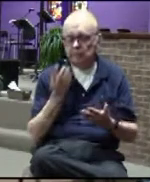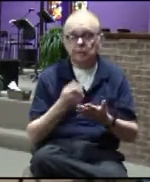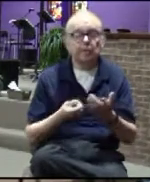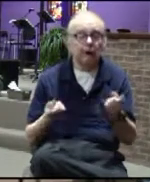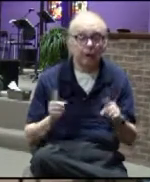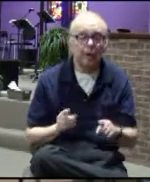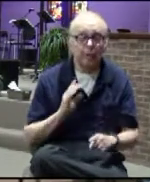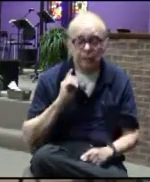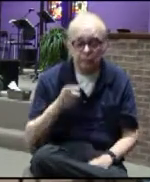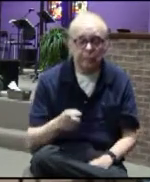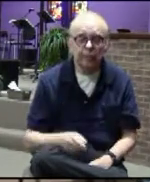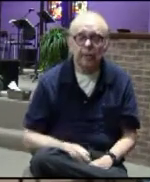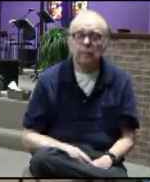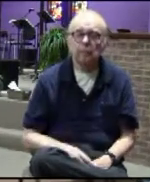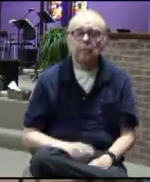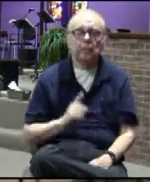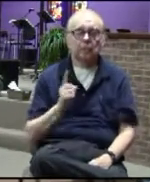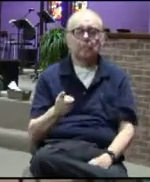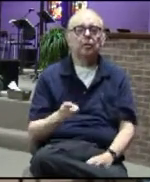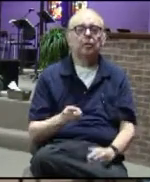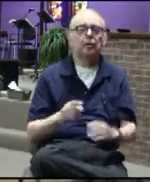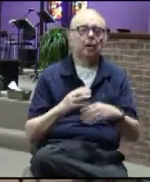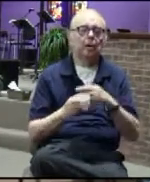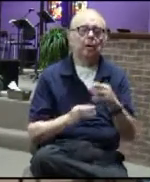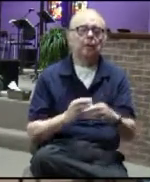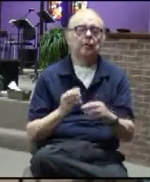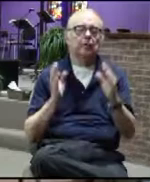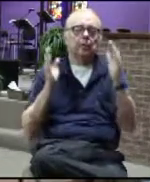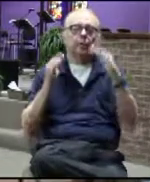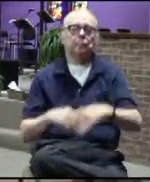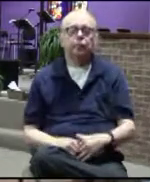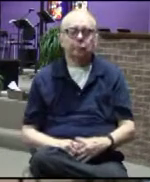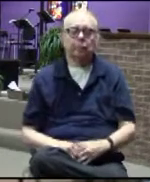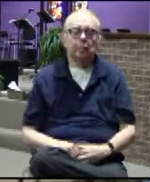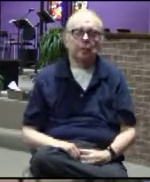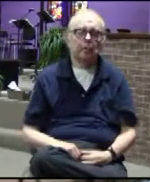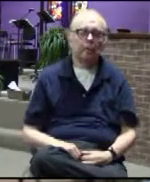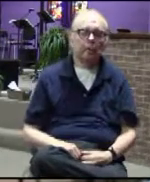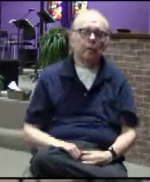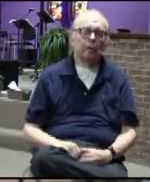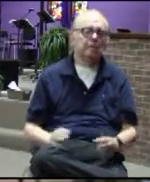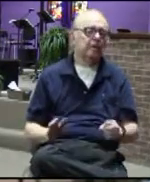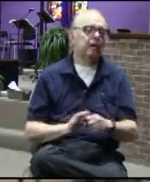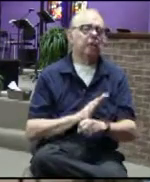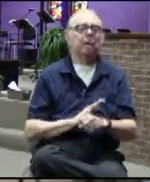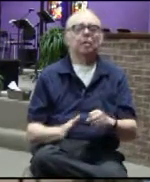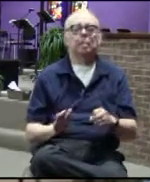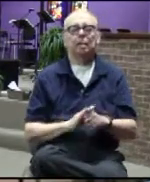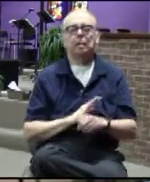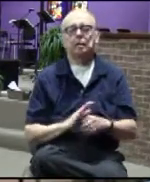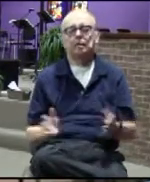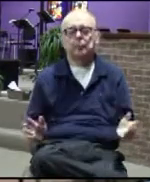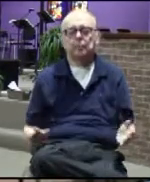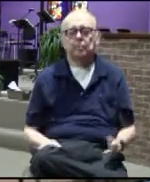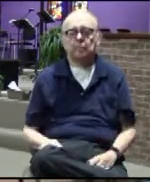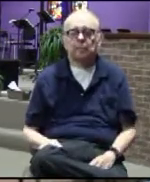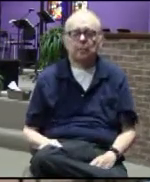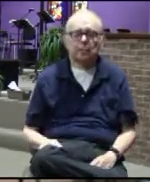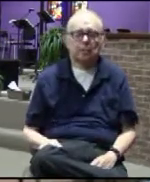what's going to happen to you your world will collapse totally and completely